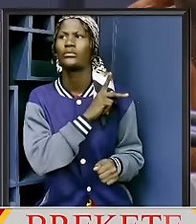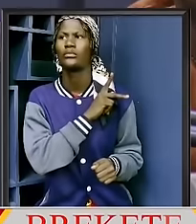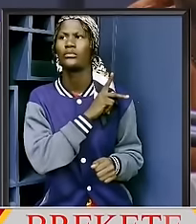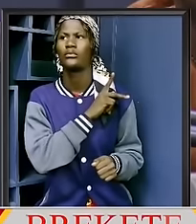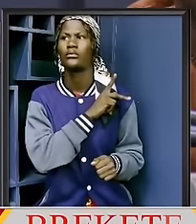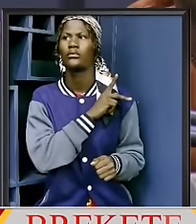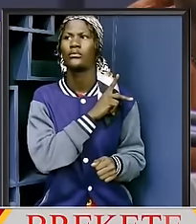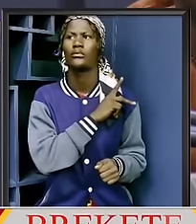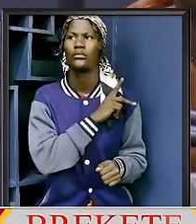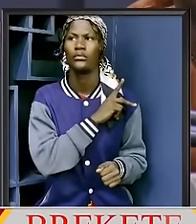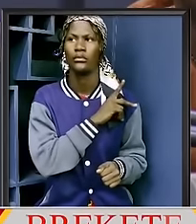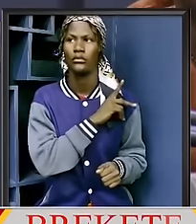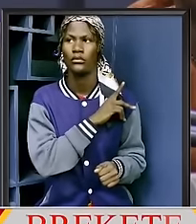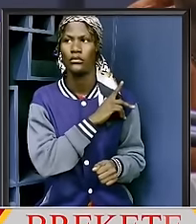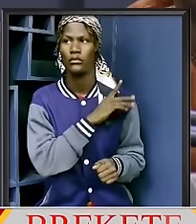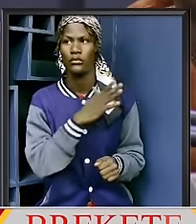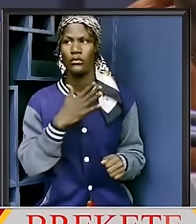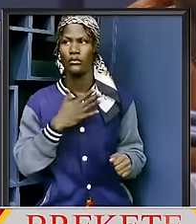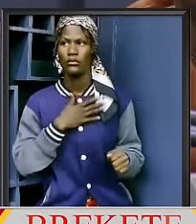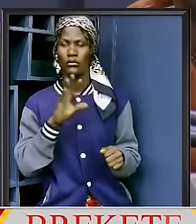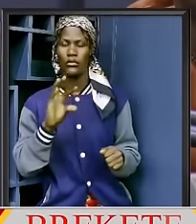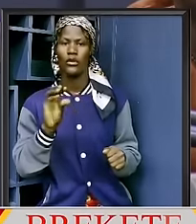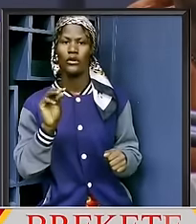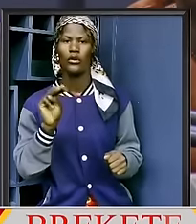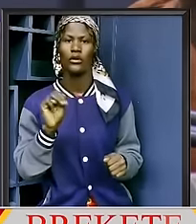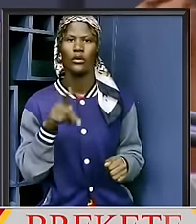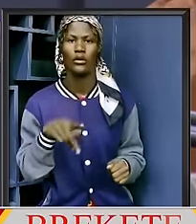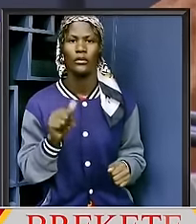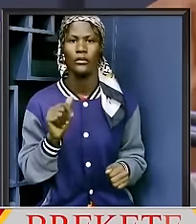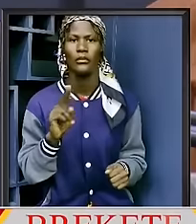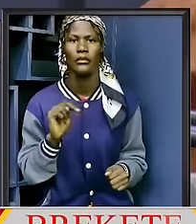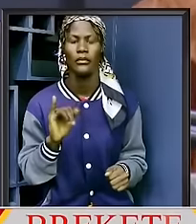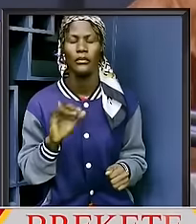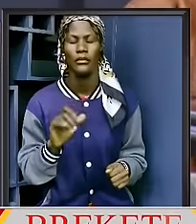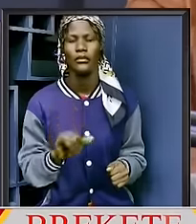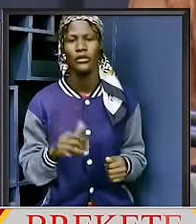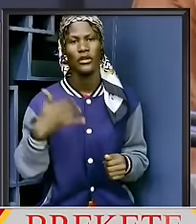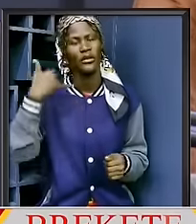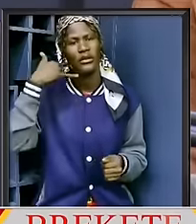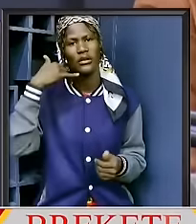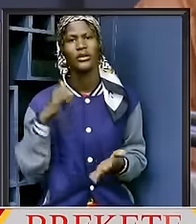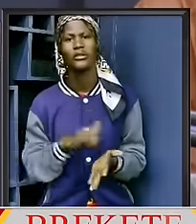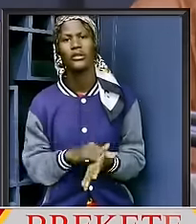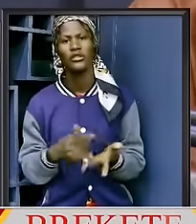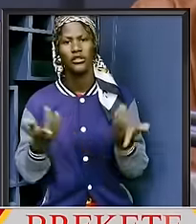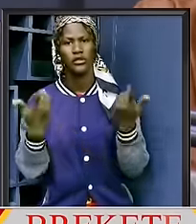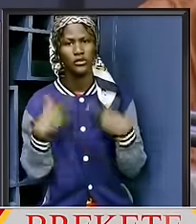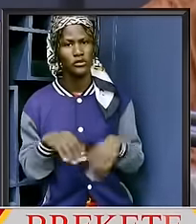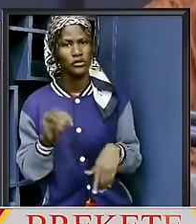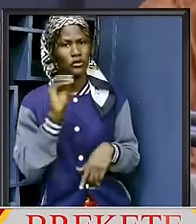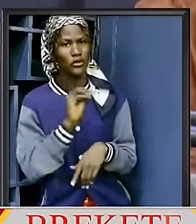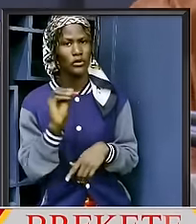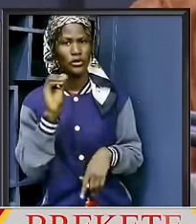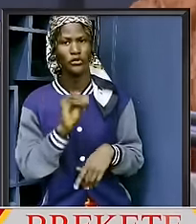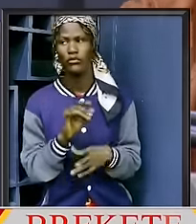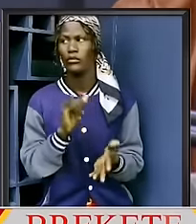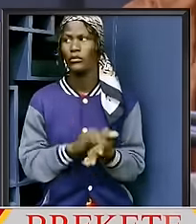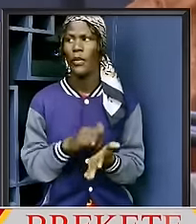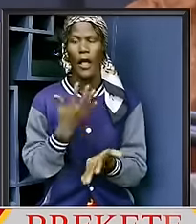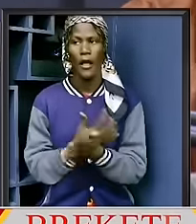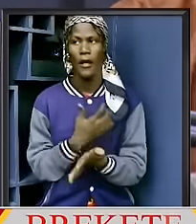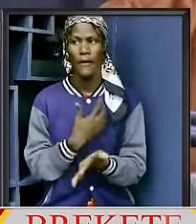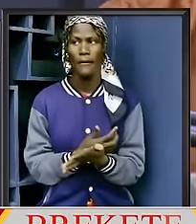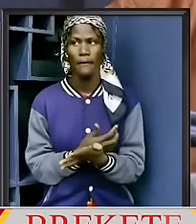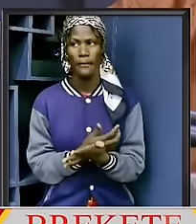somewhere, one of them, and I said, my company are calling them from Utako, that they should come, that the money